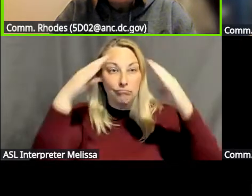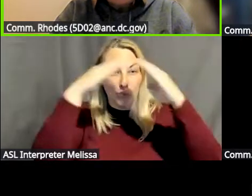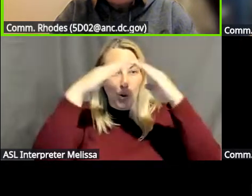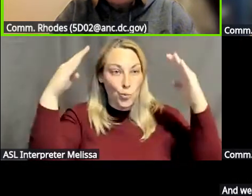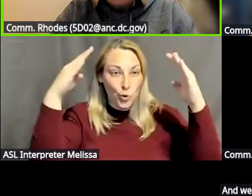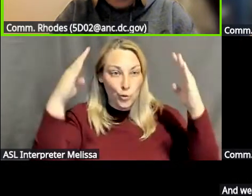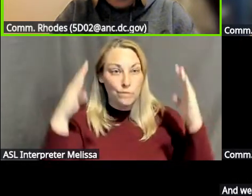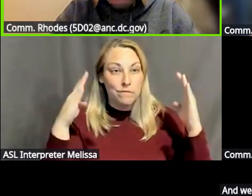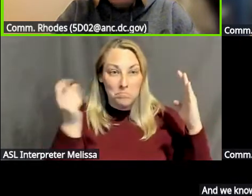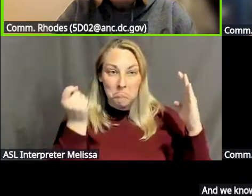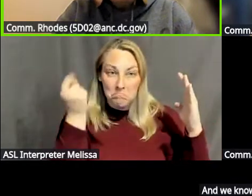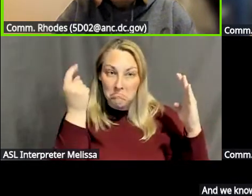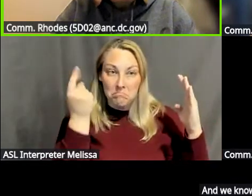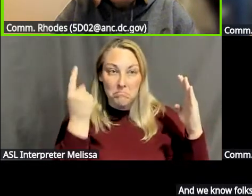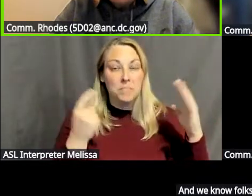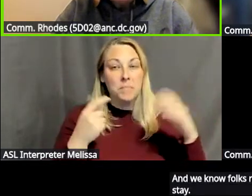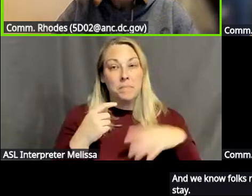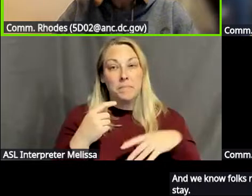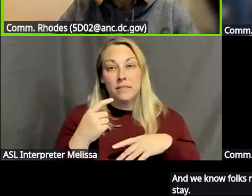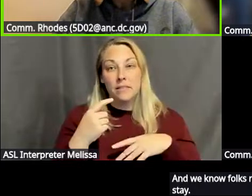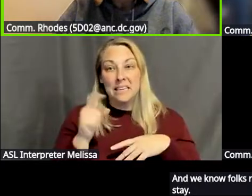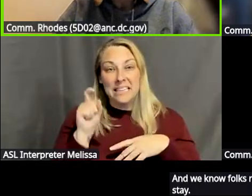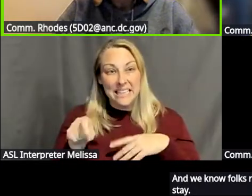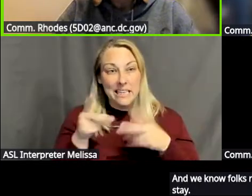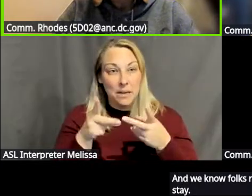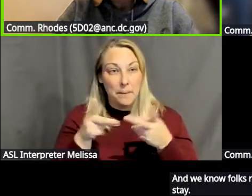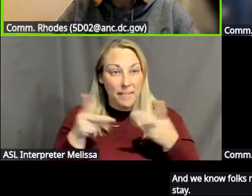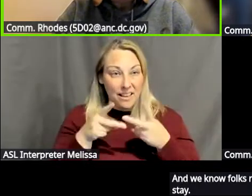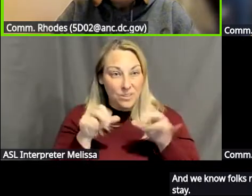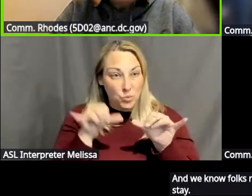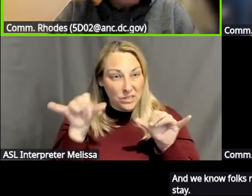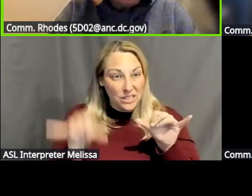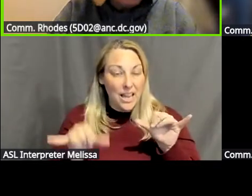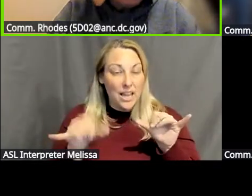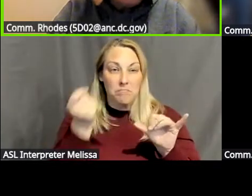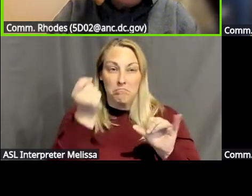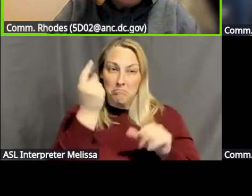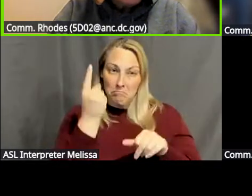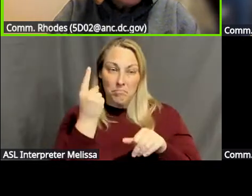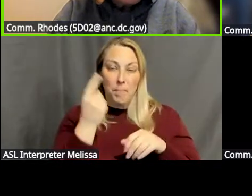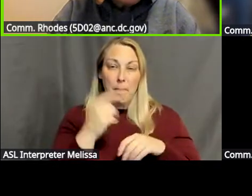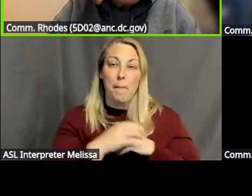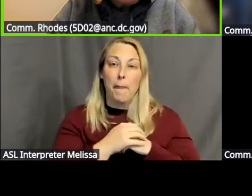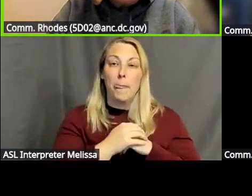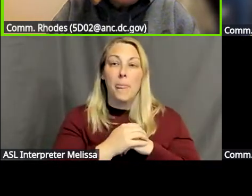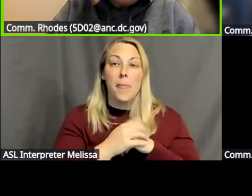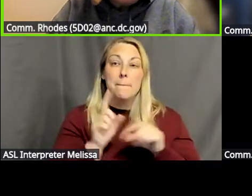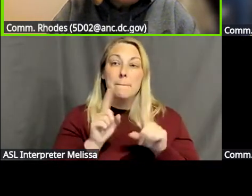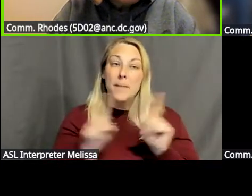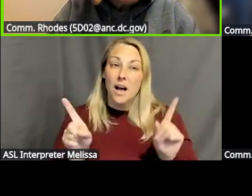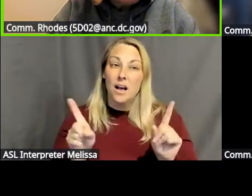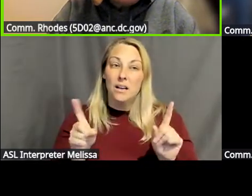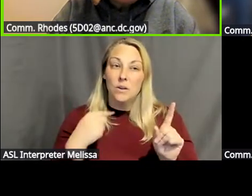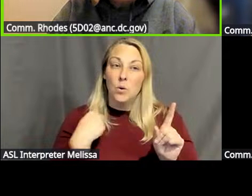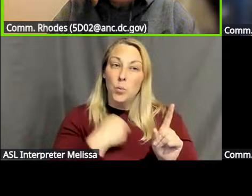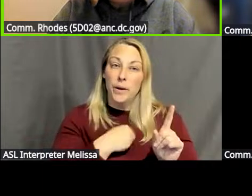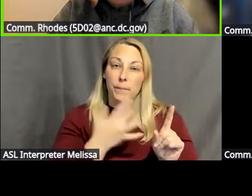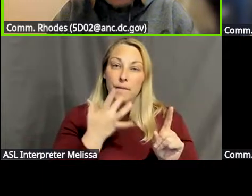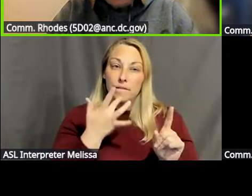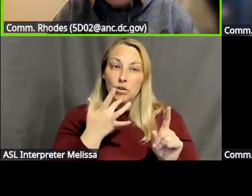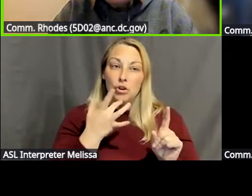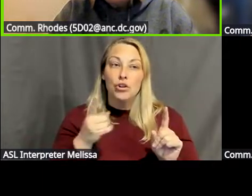some place to stay. But we would rather them uh, go to